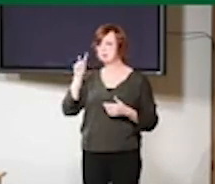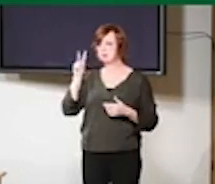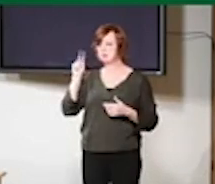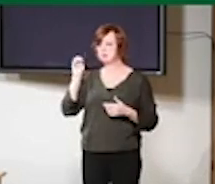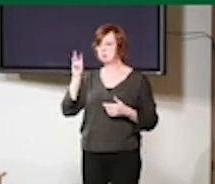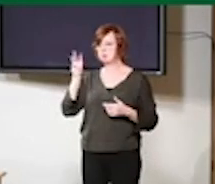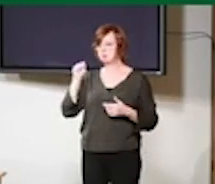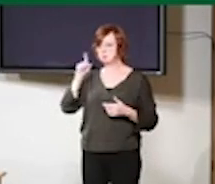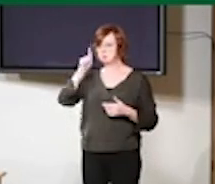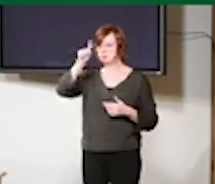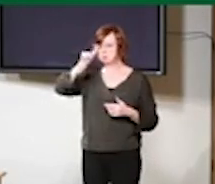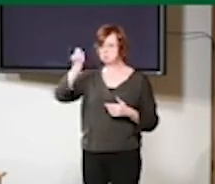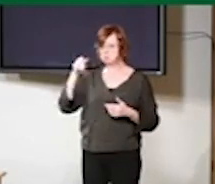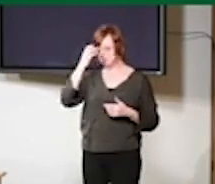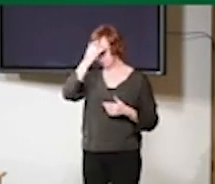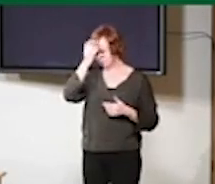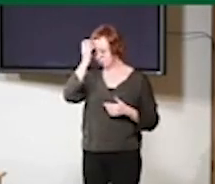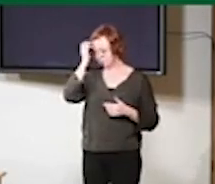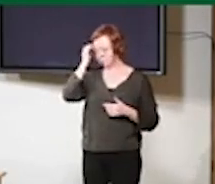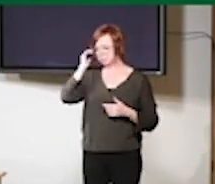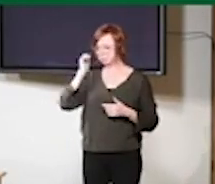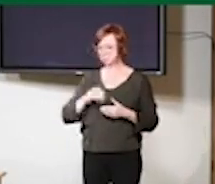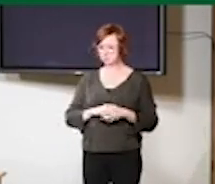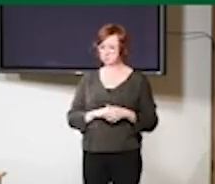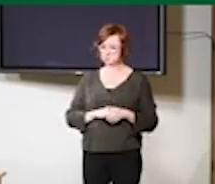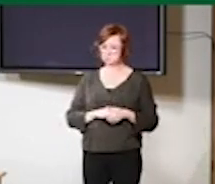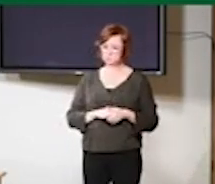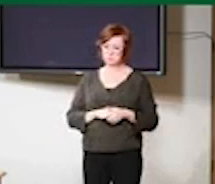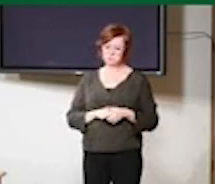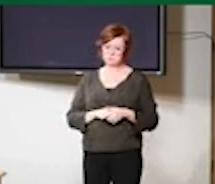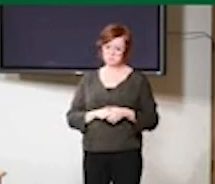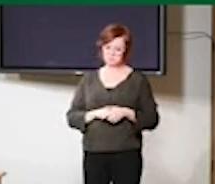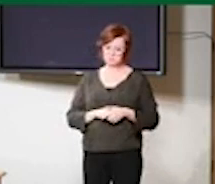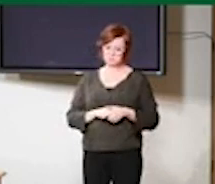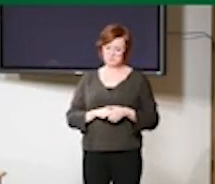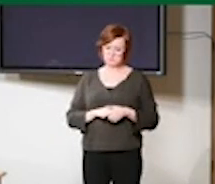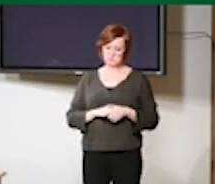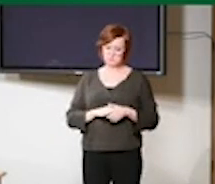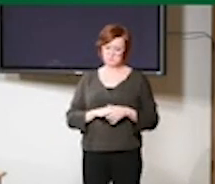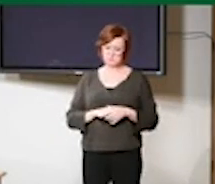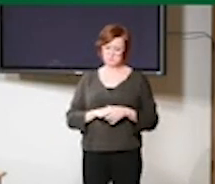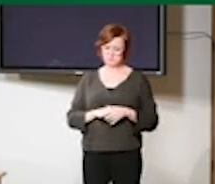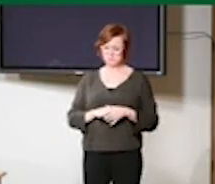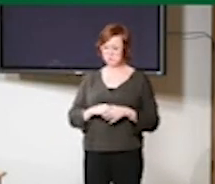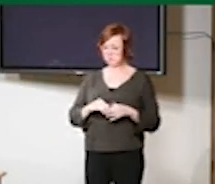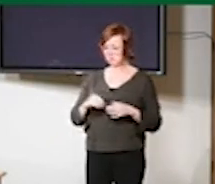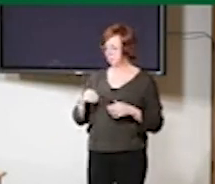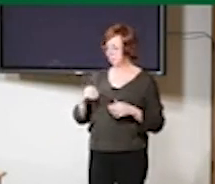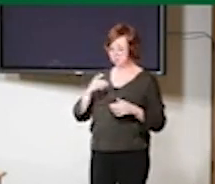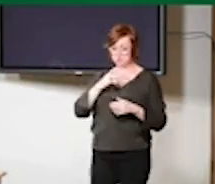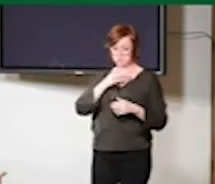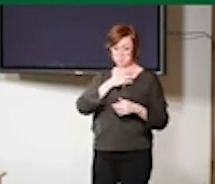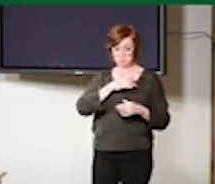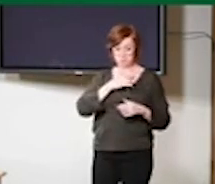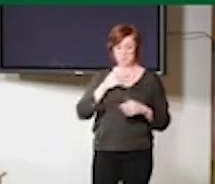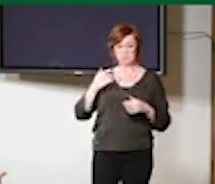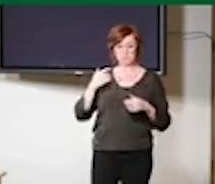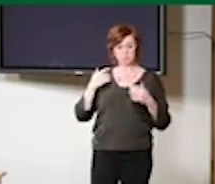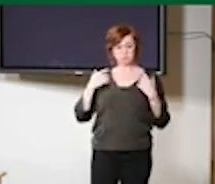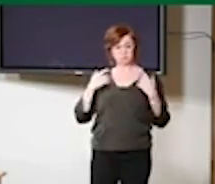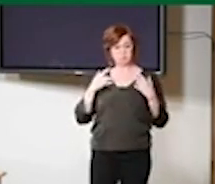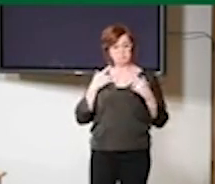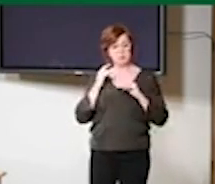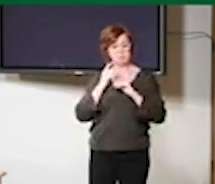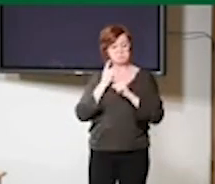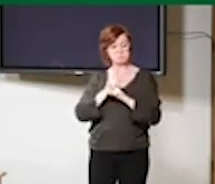Is the province confident in the number of tests it has, and is there any plan to increase testing in the province